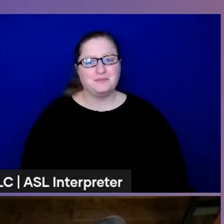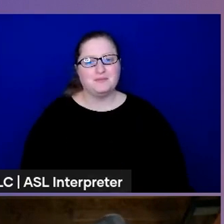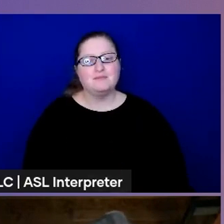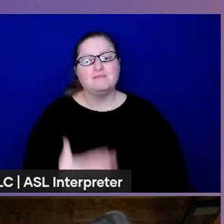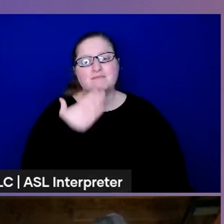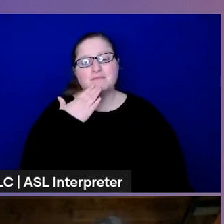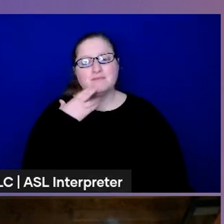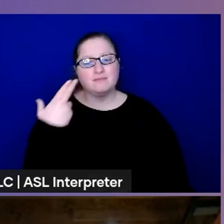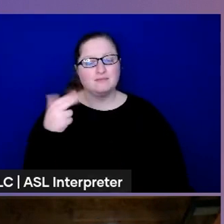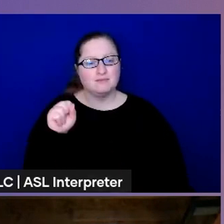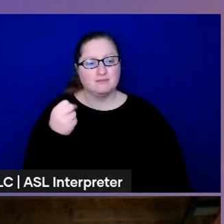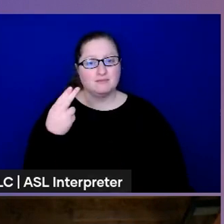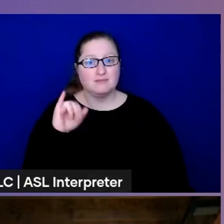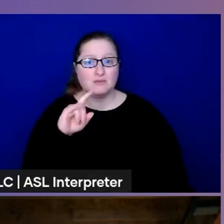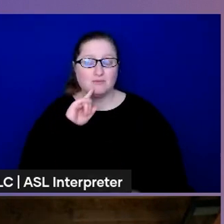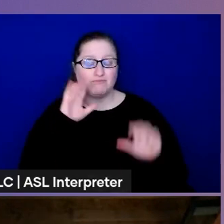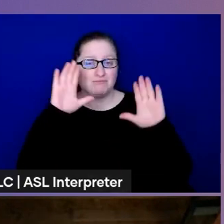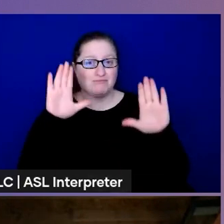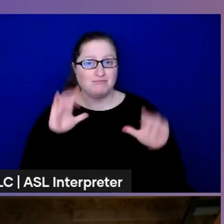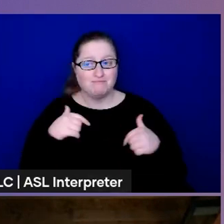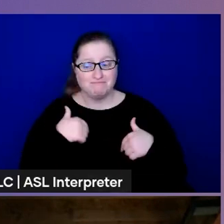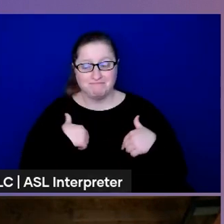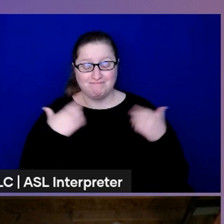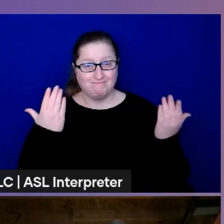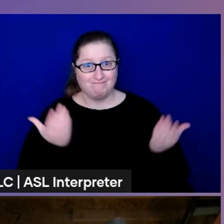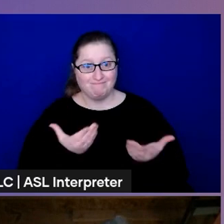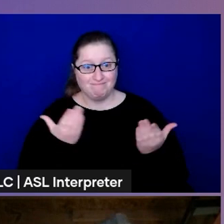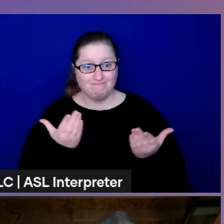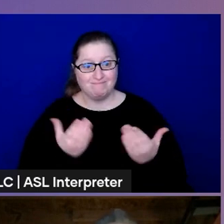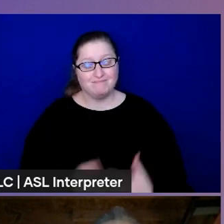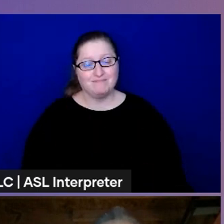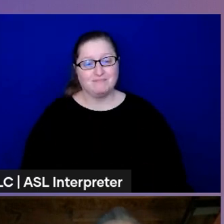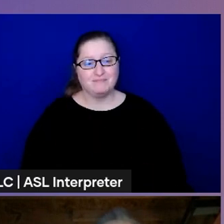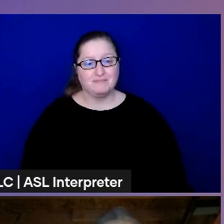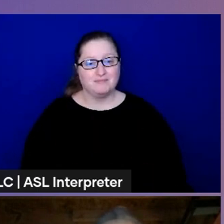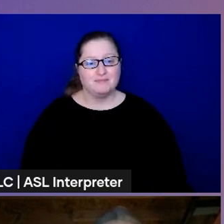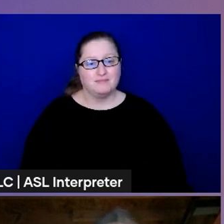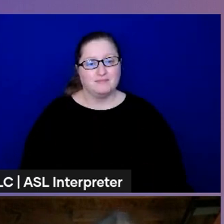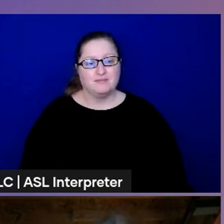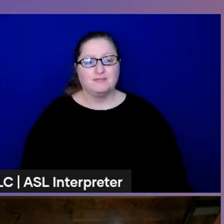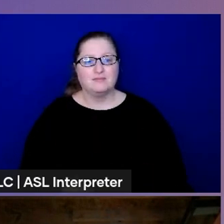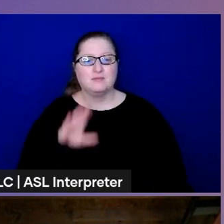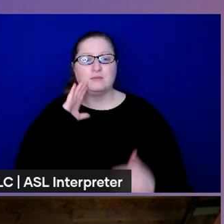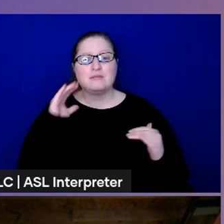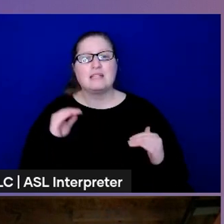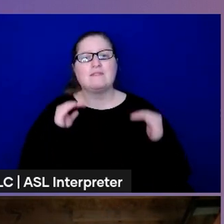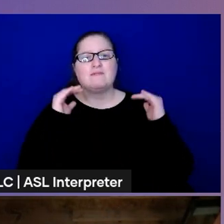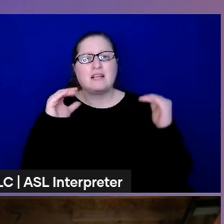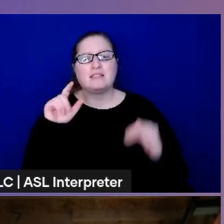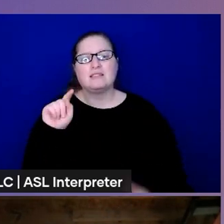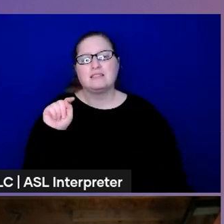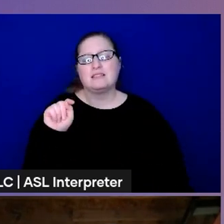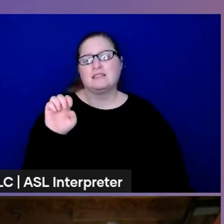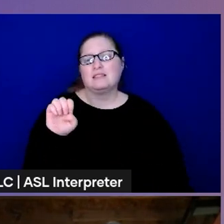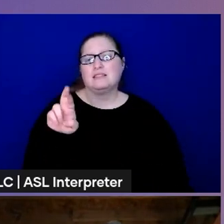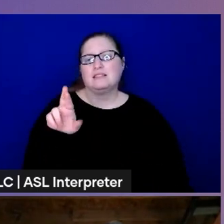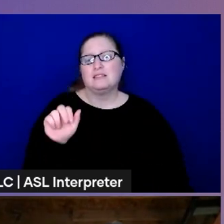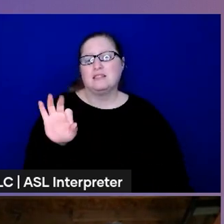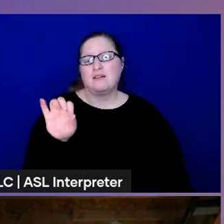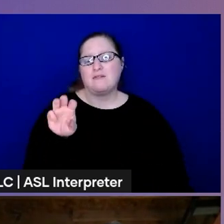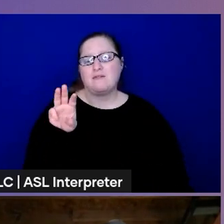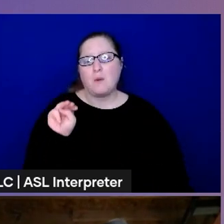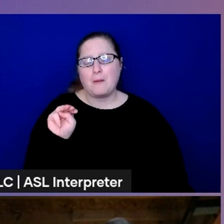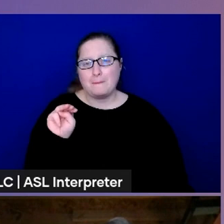Hashi. It's great to be here. And I'm going to be talking about advanced Terraform techniques. So let's get into